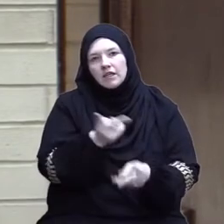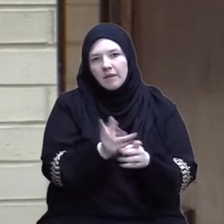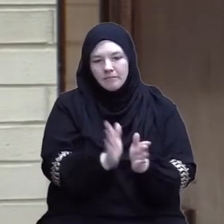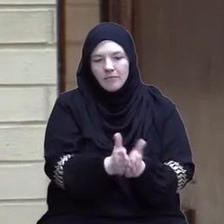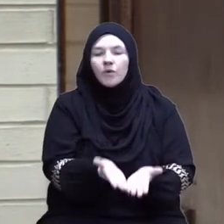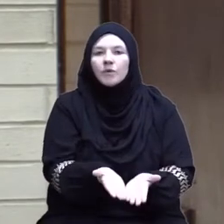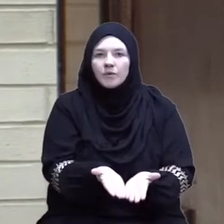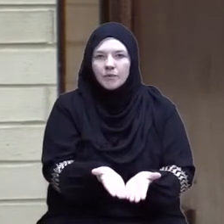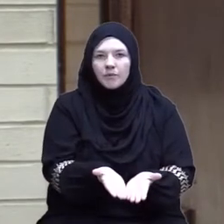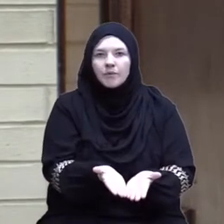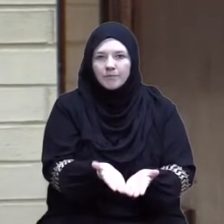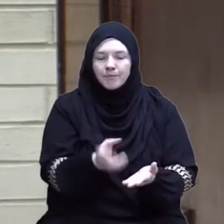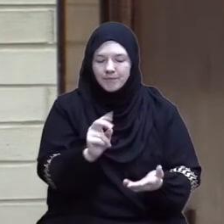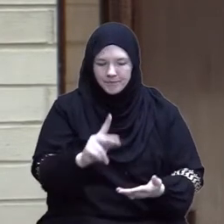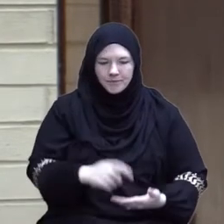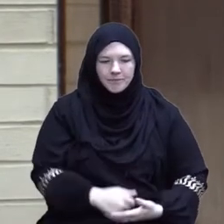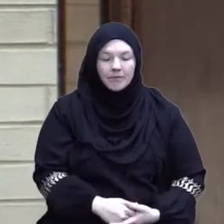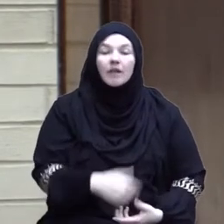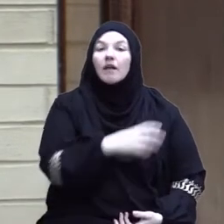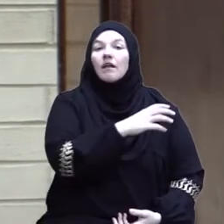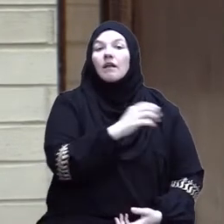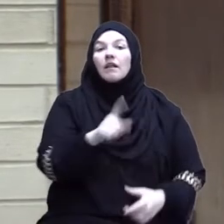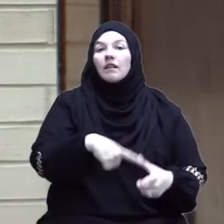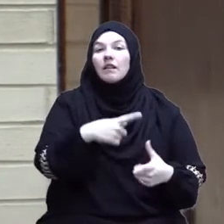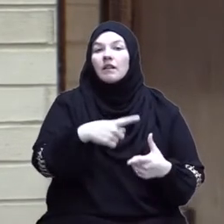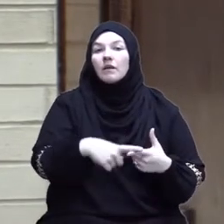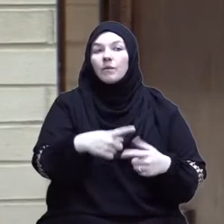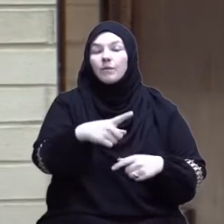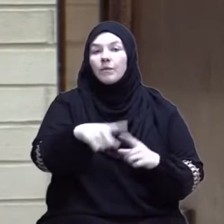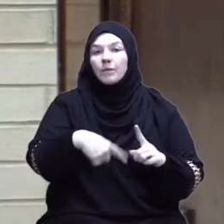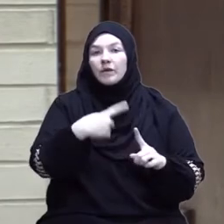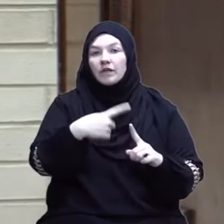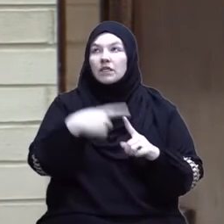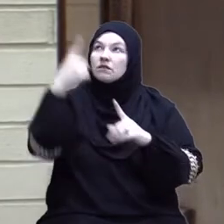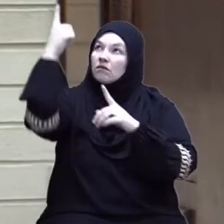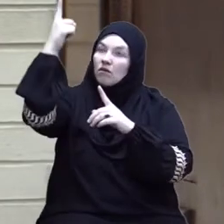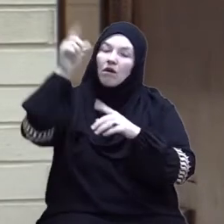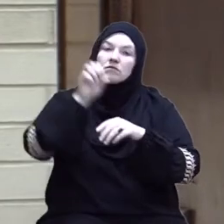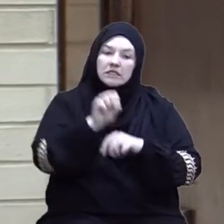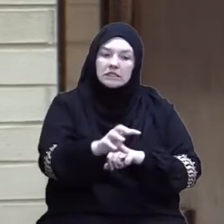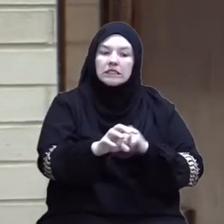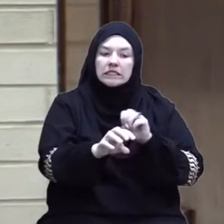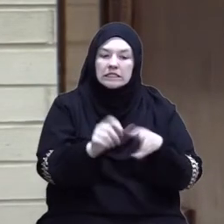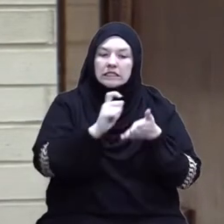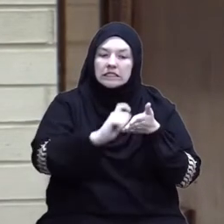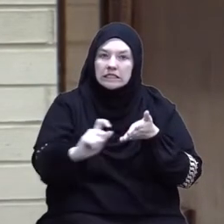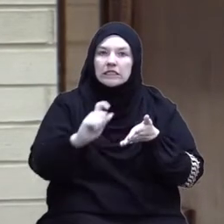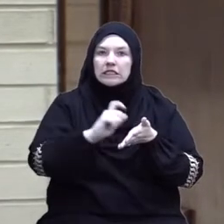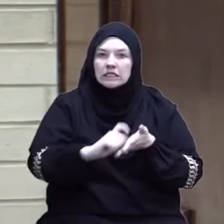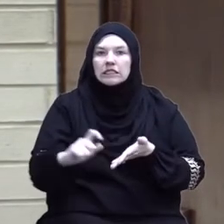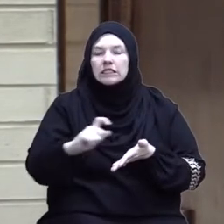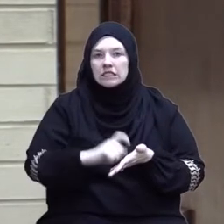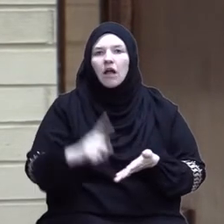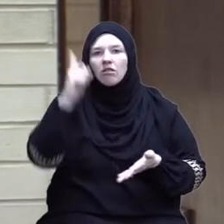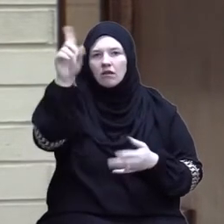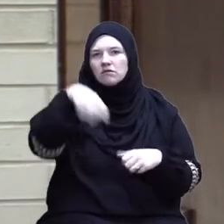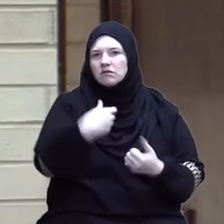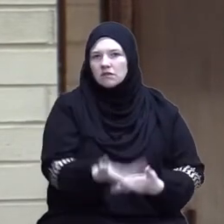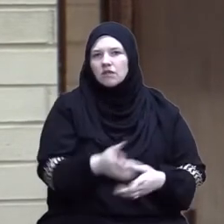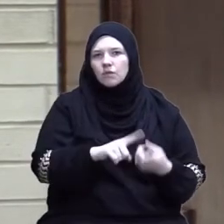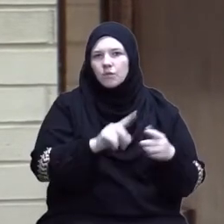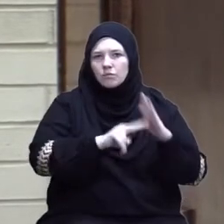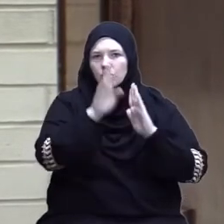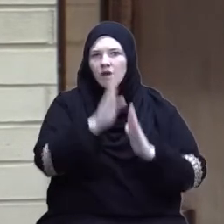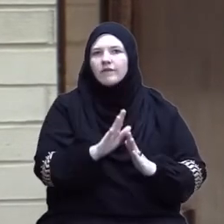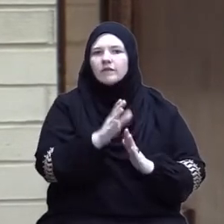book. Okay? And then when it came down, Allah sent it down in portions, in